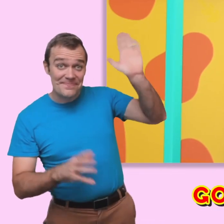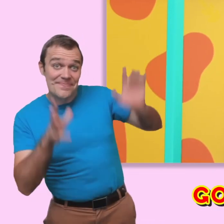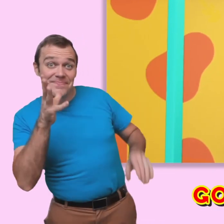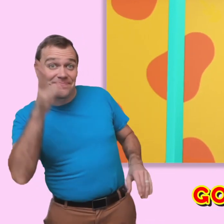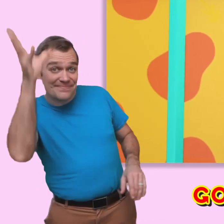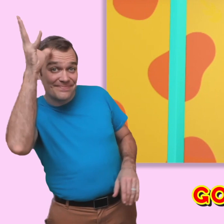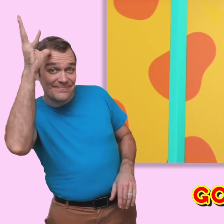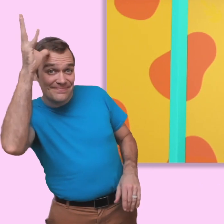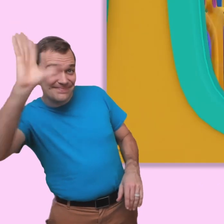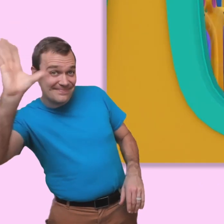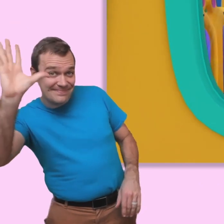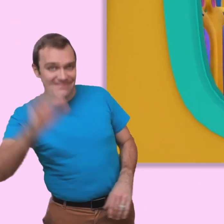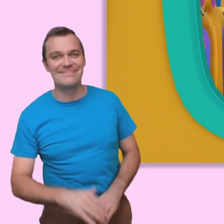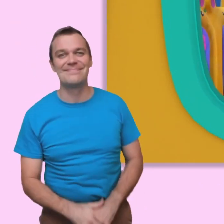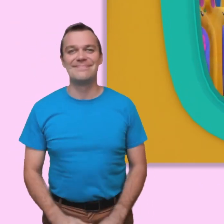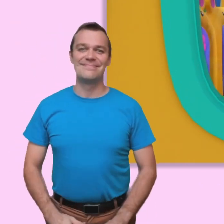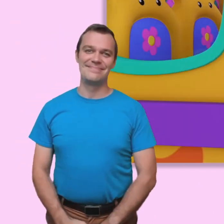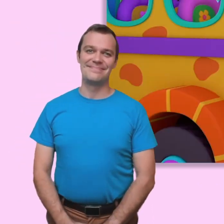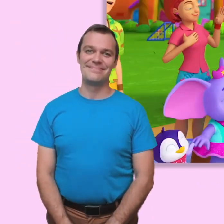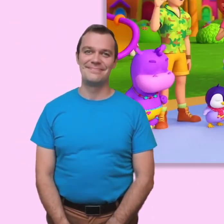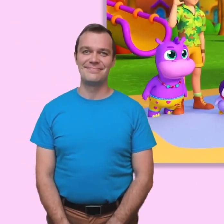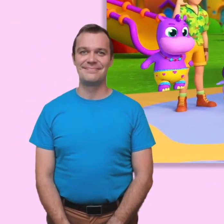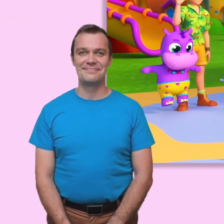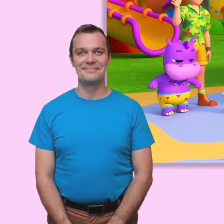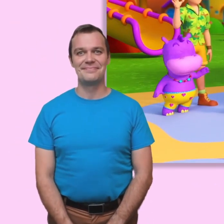Goodbye, Mommy and Daddy.